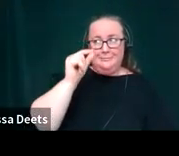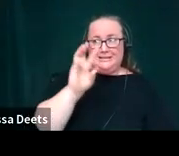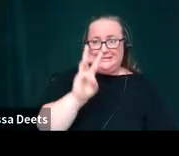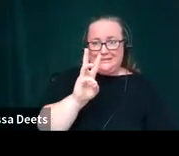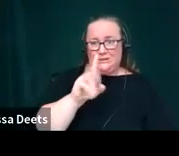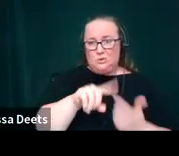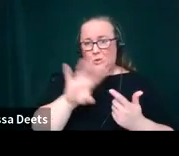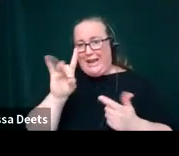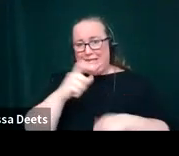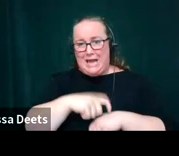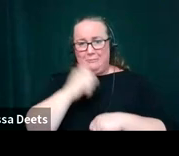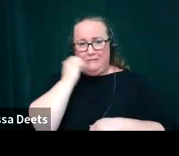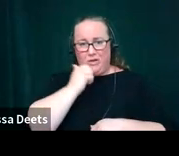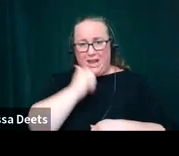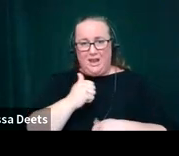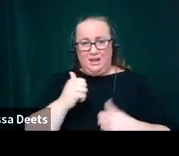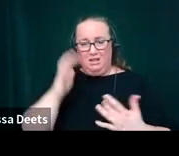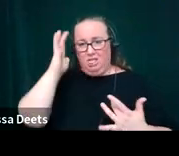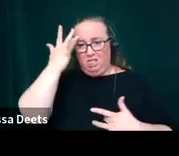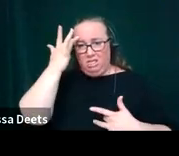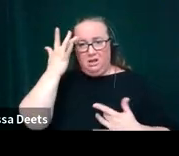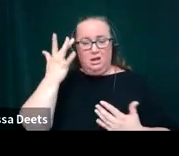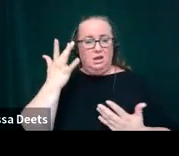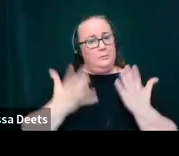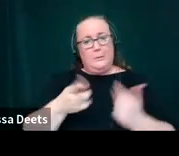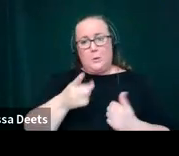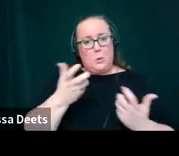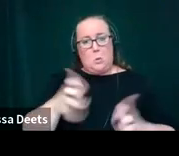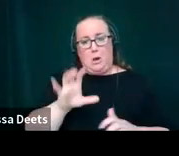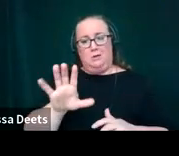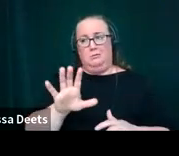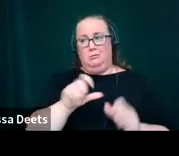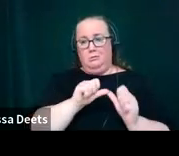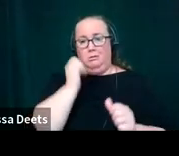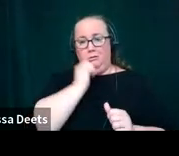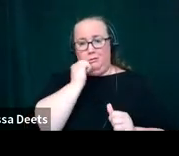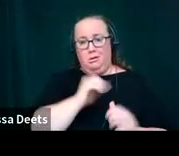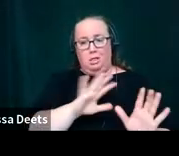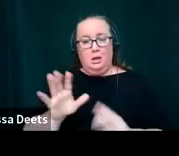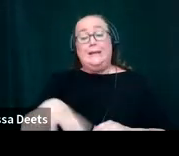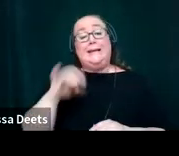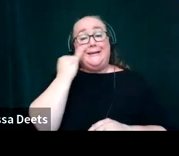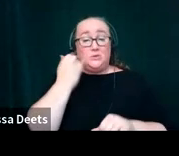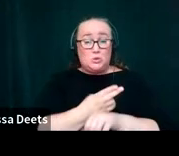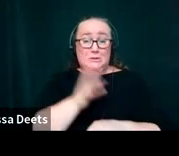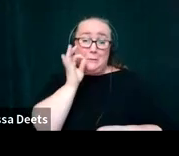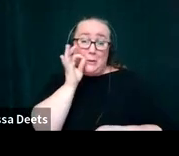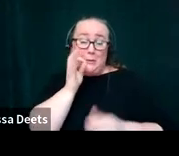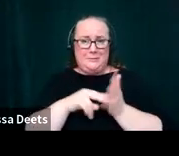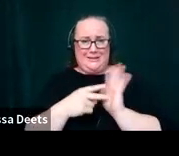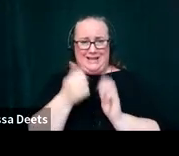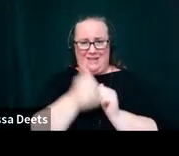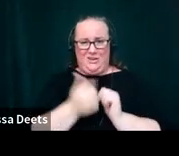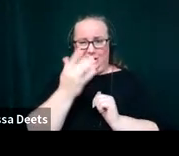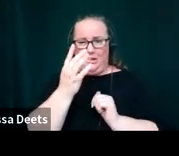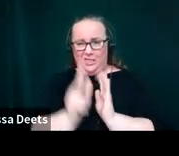day. Most of us would probably not choose that treatment. So if you were to use marijuana, you'd have to use it every 3 to 4